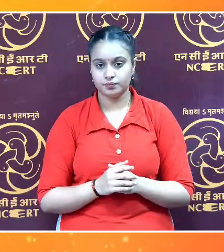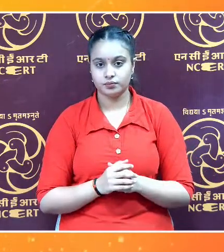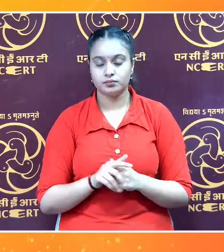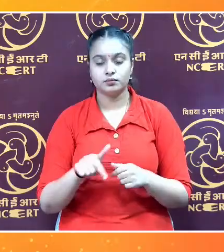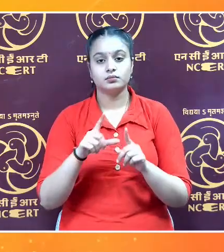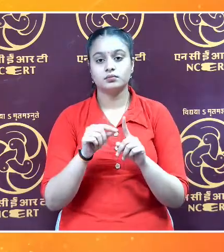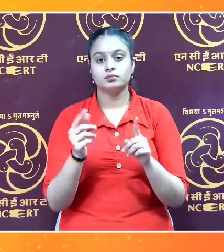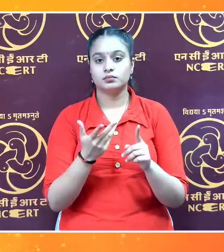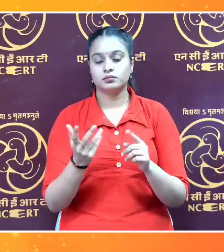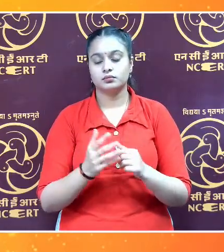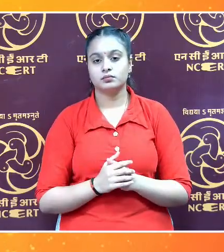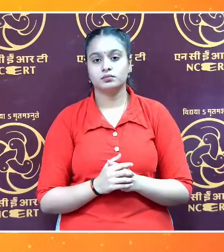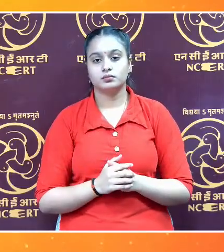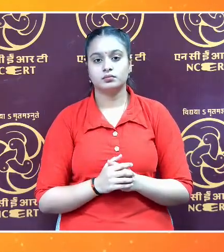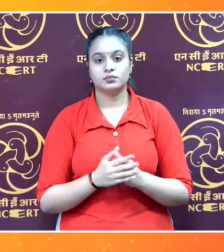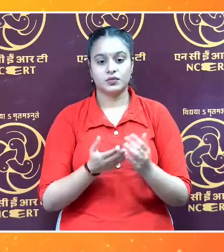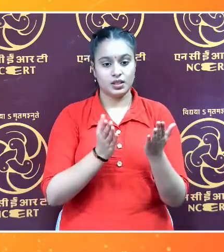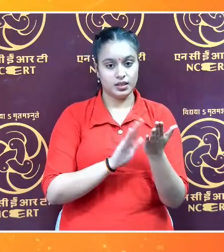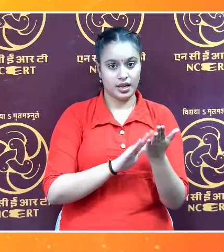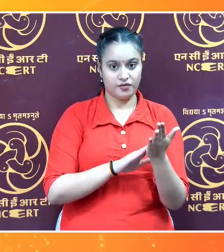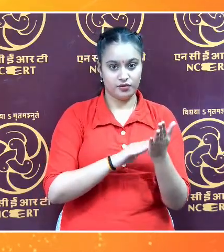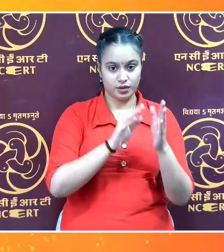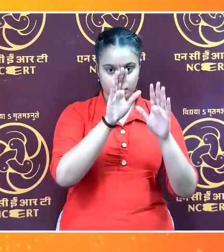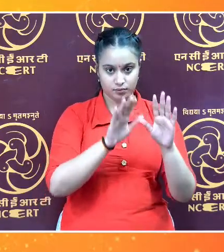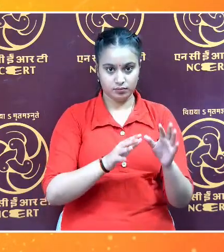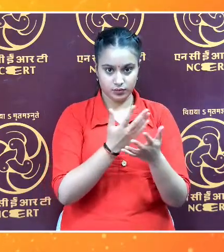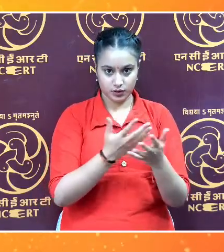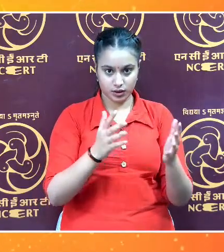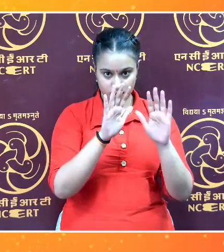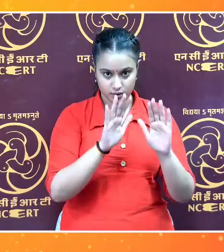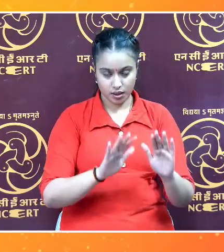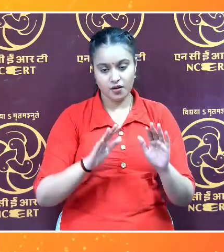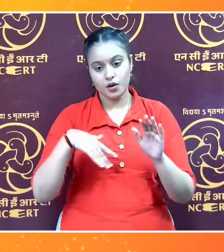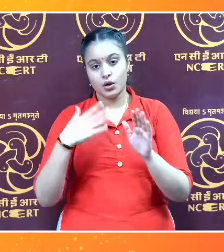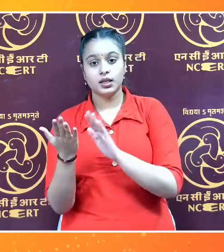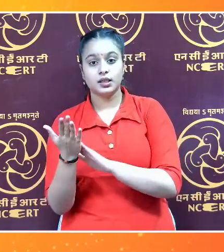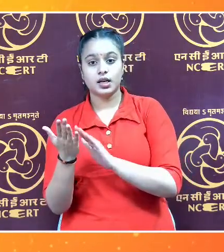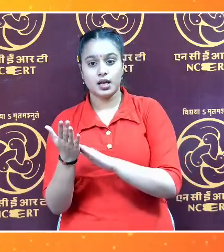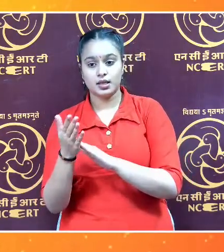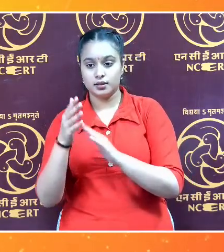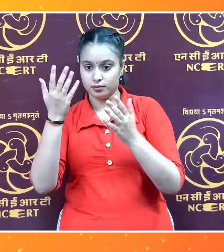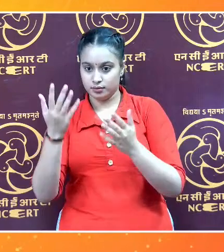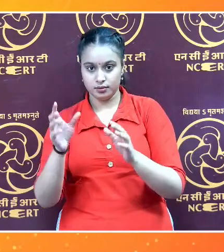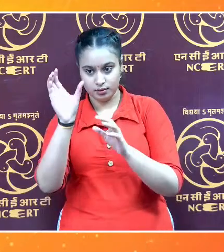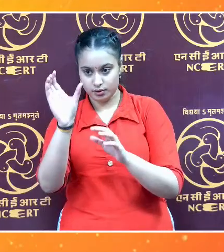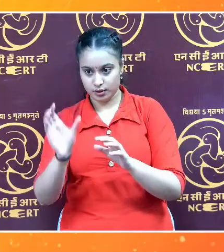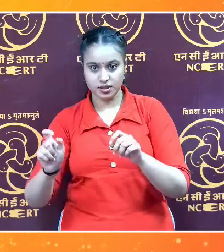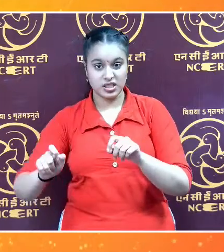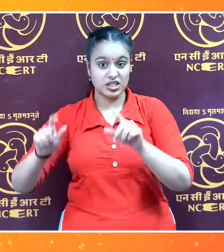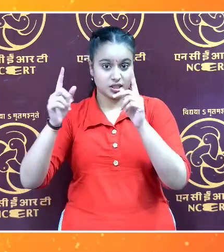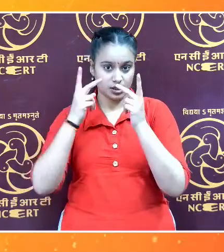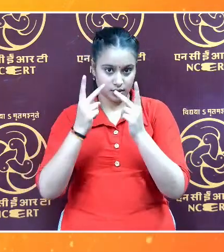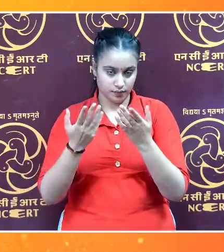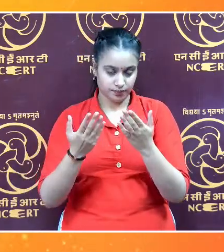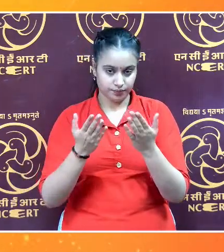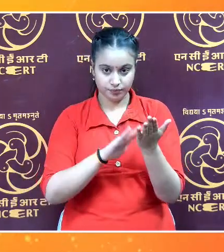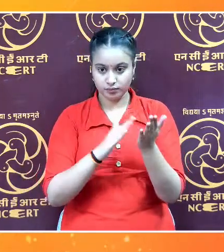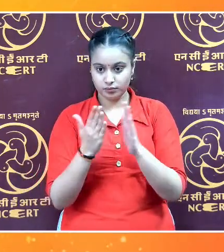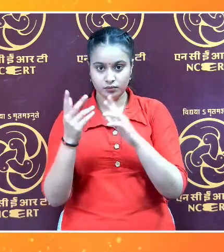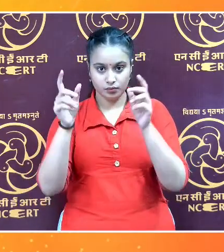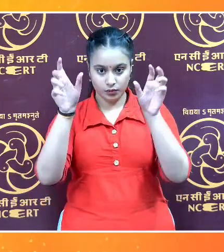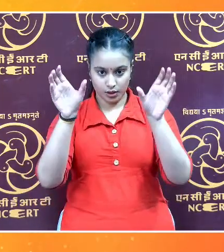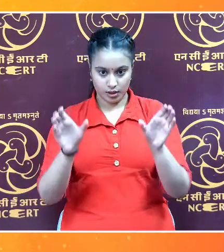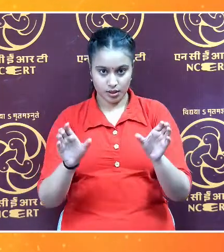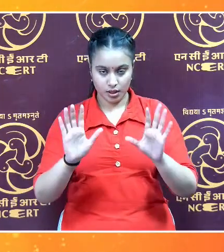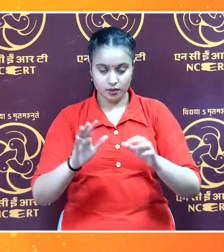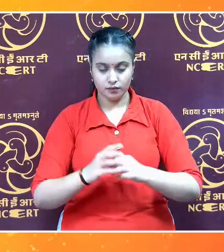going to do, you can see on the left side there are few things, and on the right side also on the screen we have things.